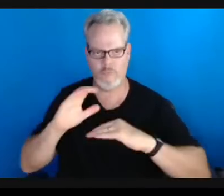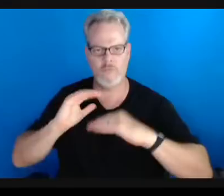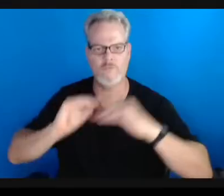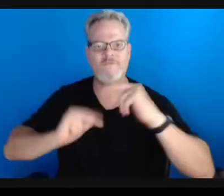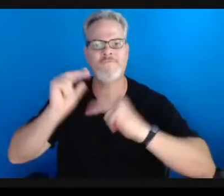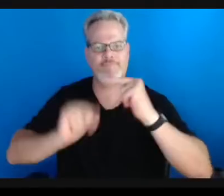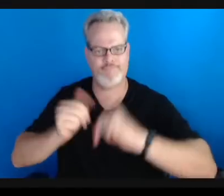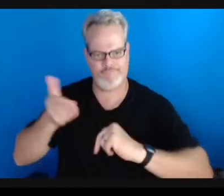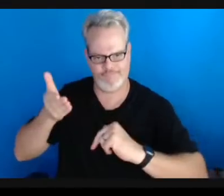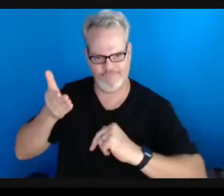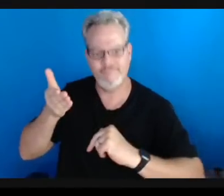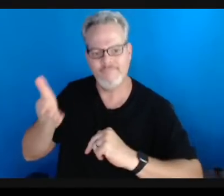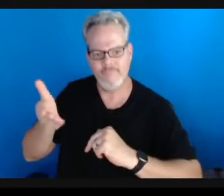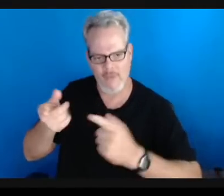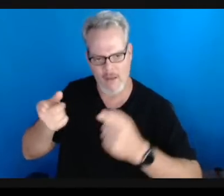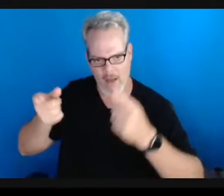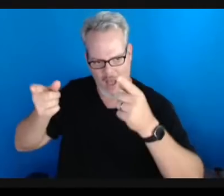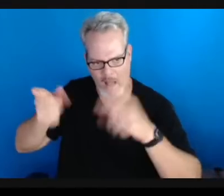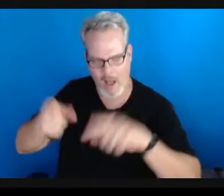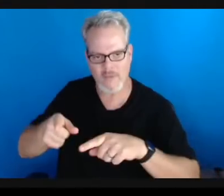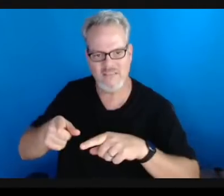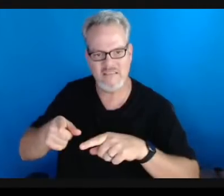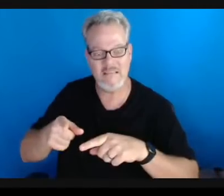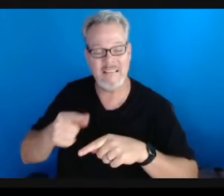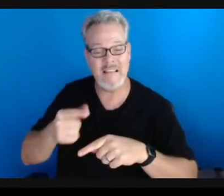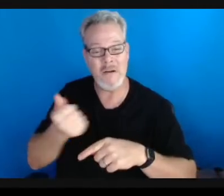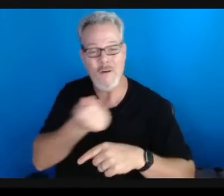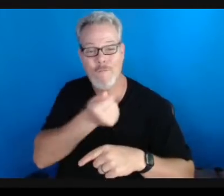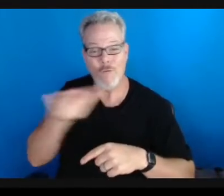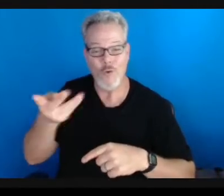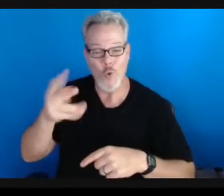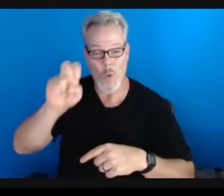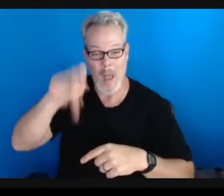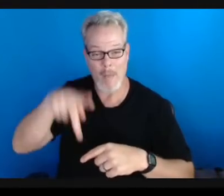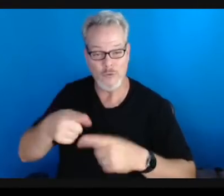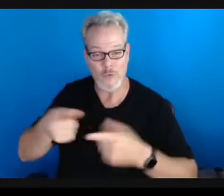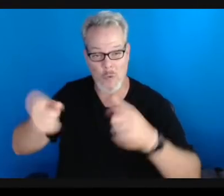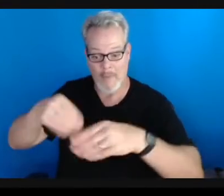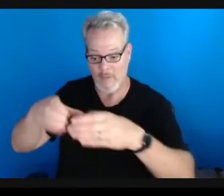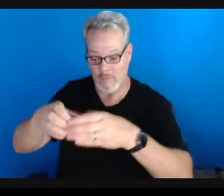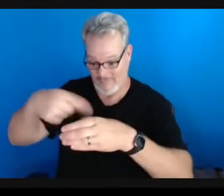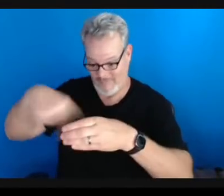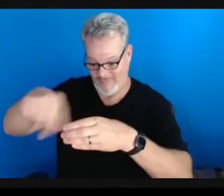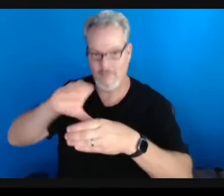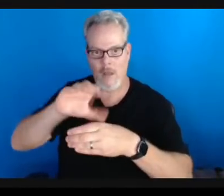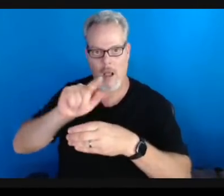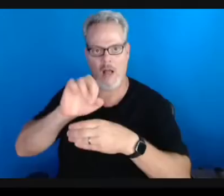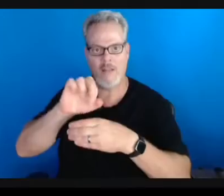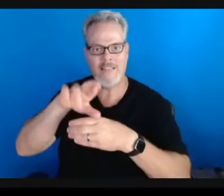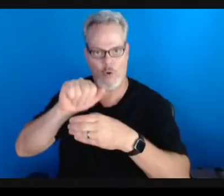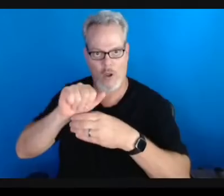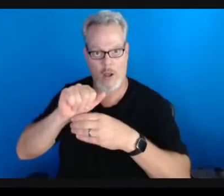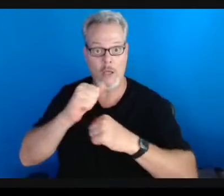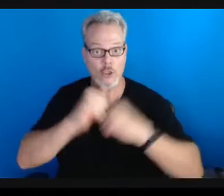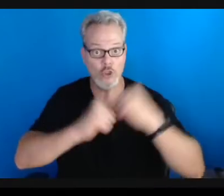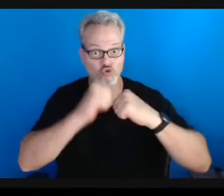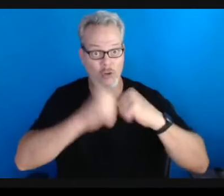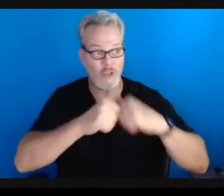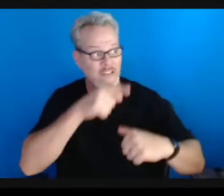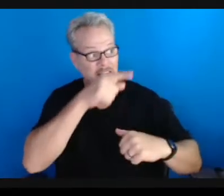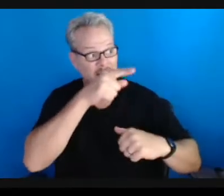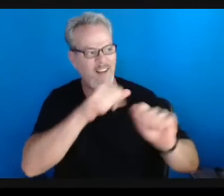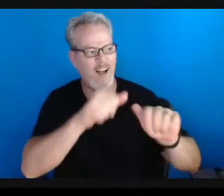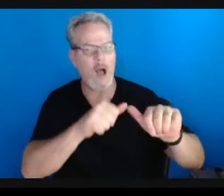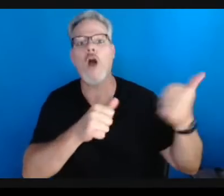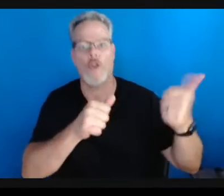other than the episodes that are happening in the caldera, the construction is the other big news that's happening up